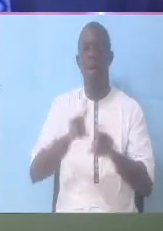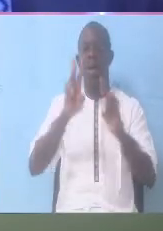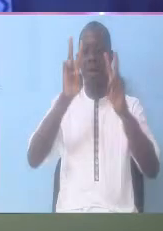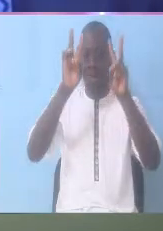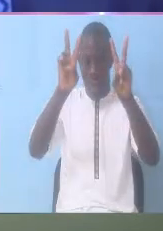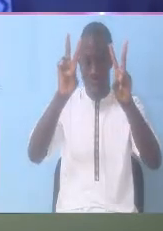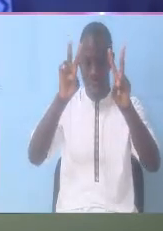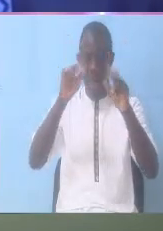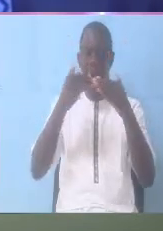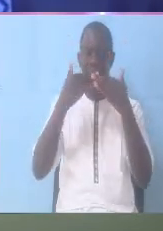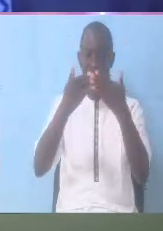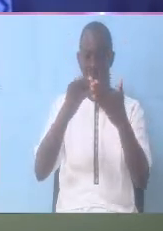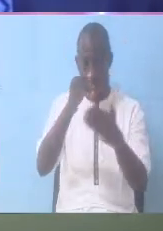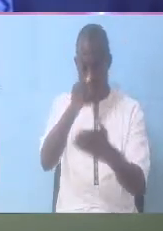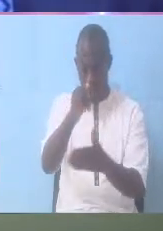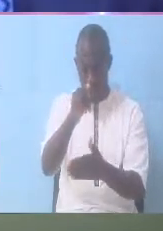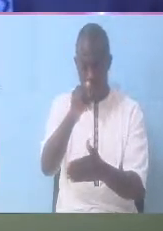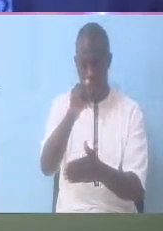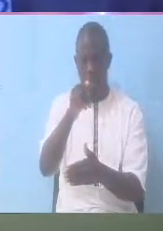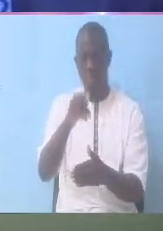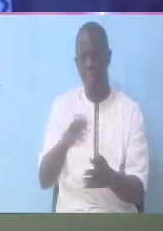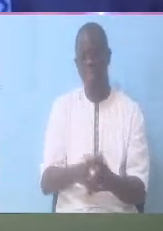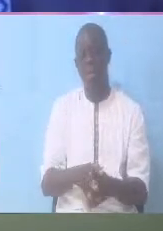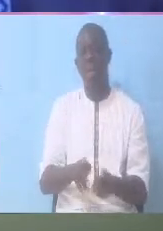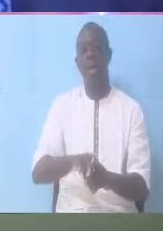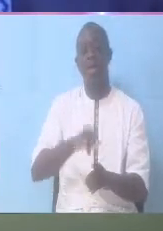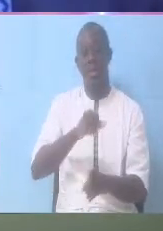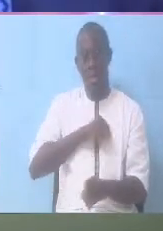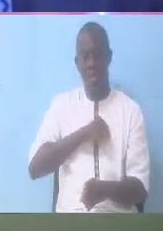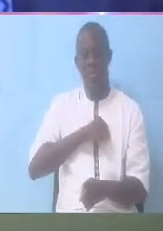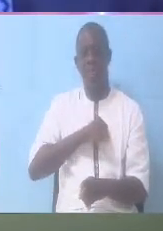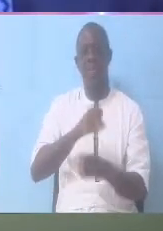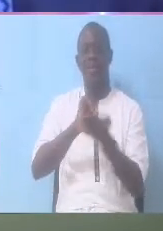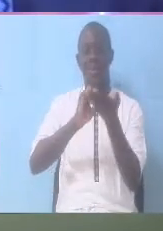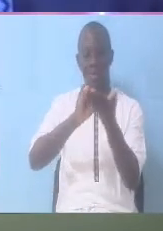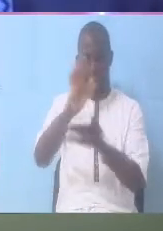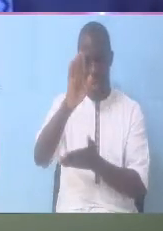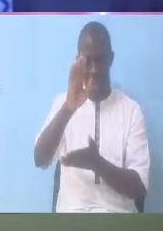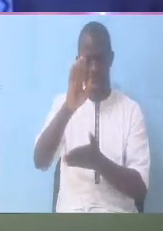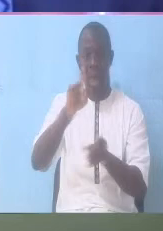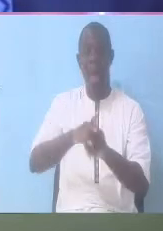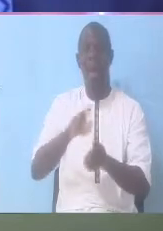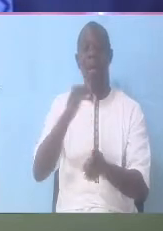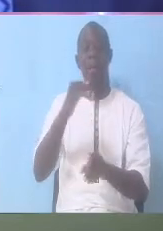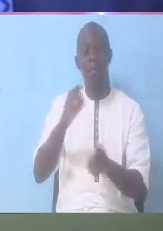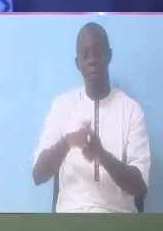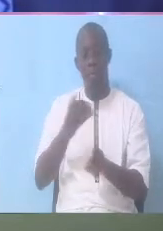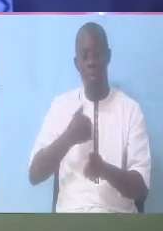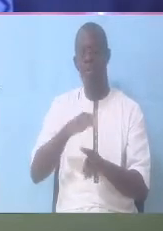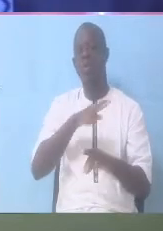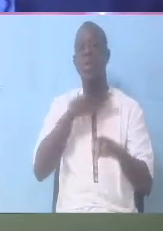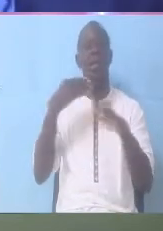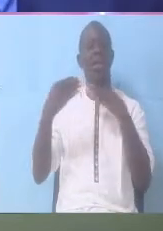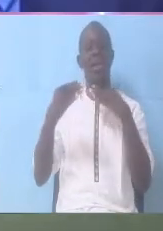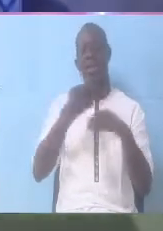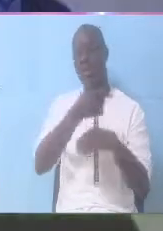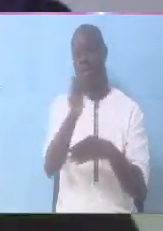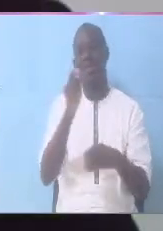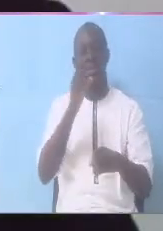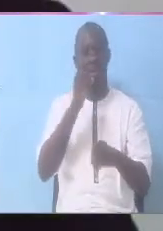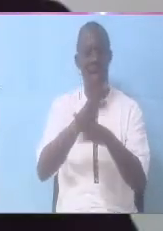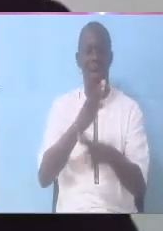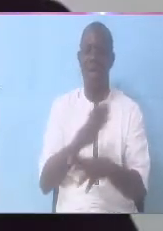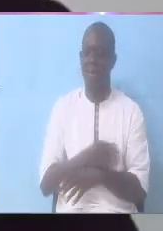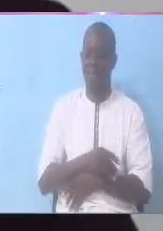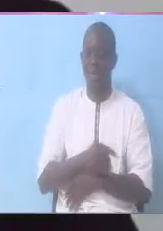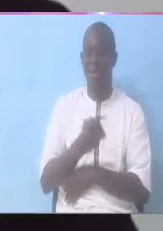Jammeh told you. Yaya Jammeh yinyimfo. Yes, sir. He ordered the killing of these Ghanaians. Well, he